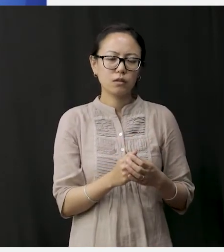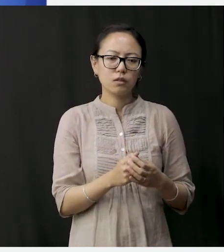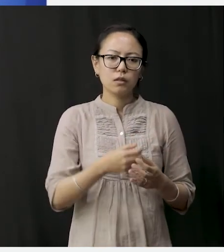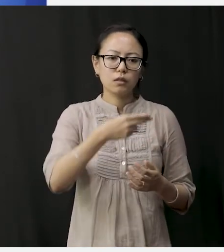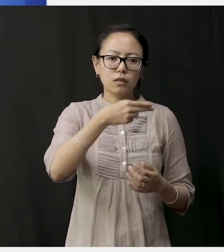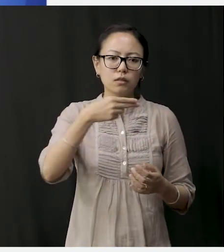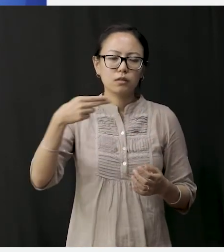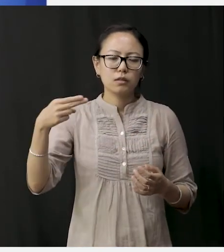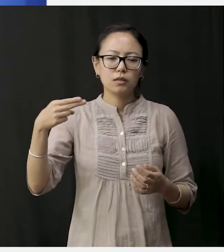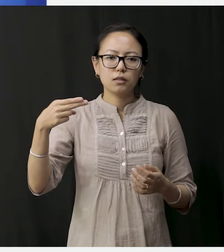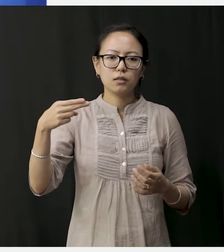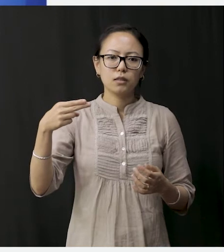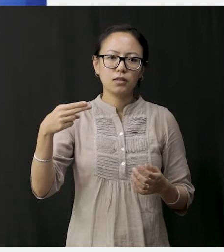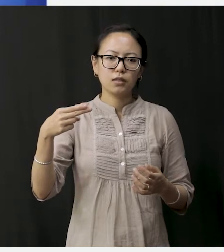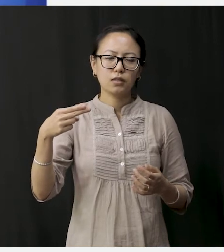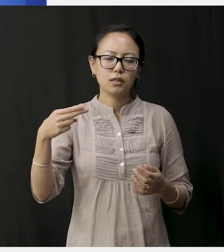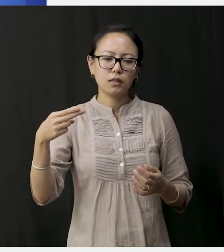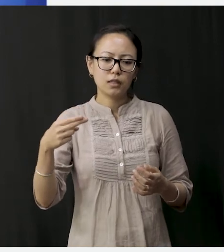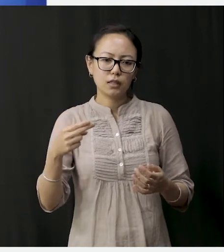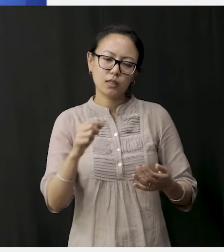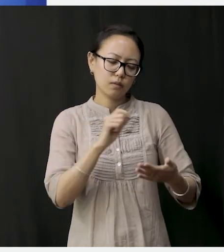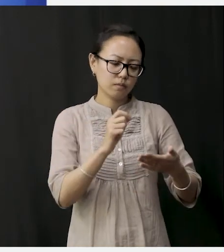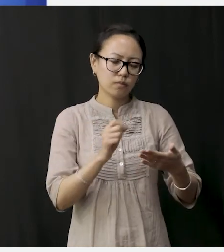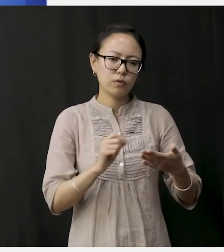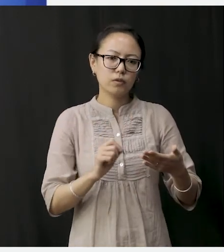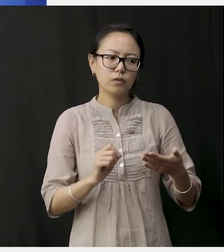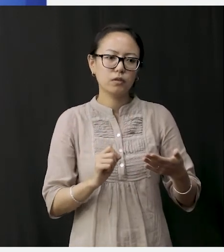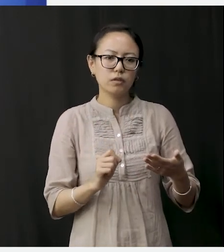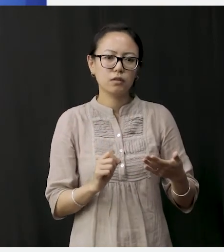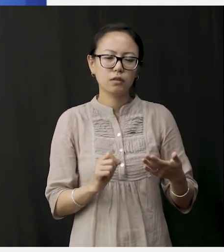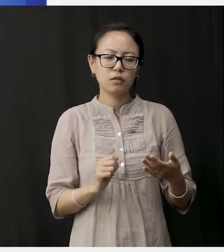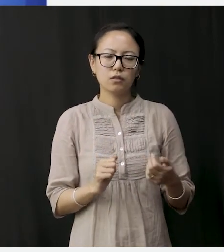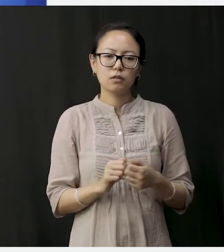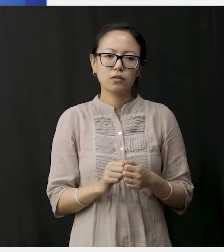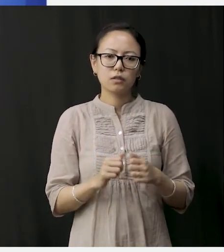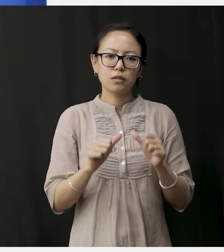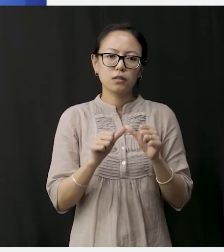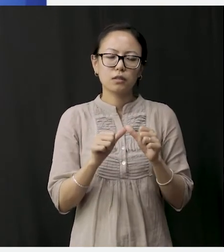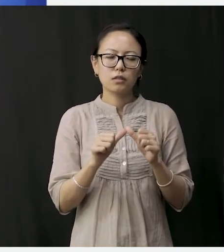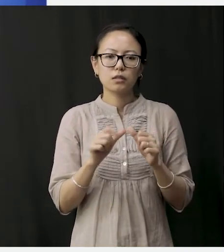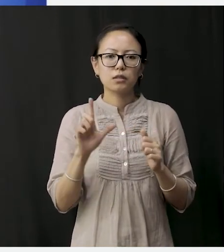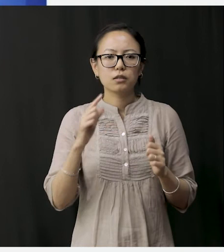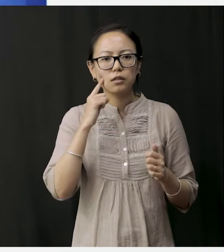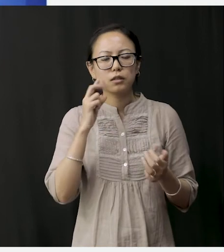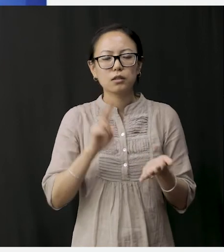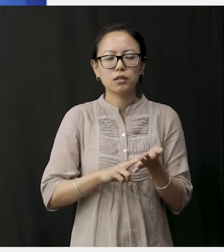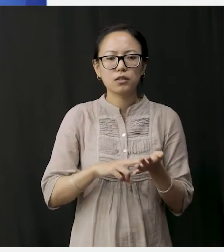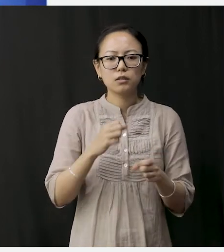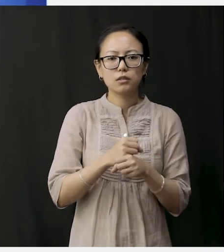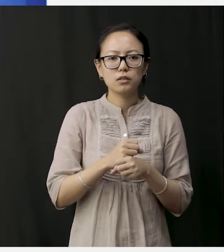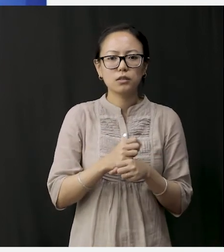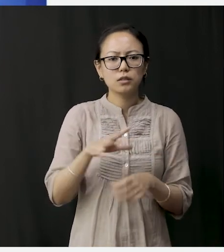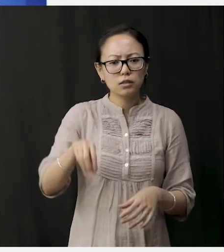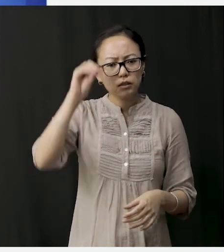people doing certain type of profession. Okay, from this Aling's diary, what you have learned was there were